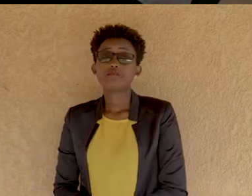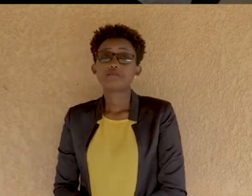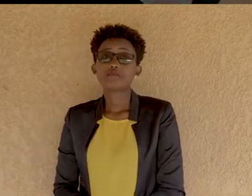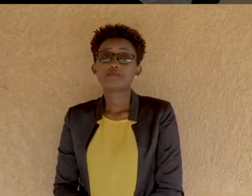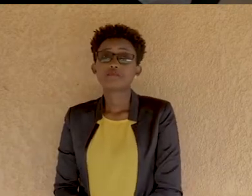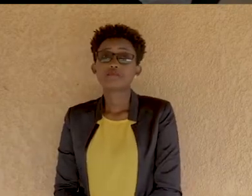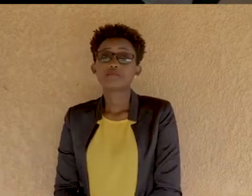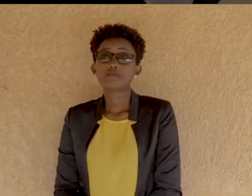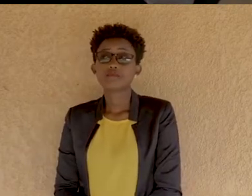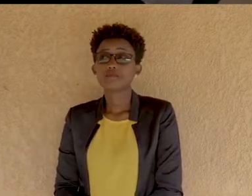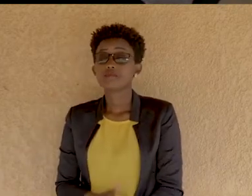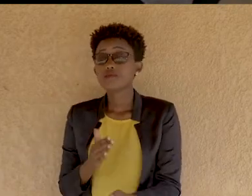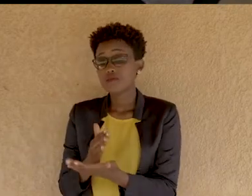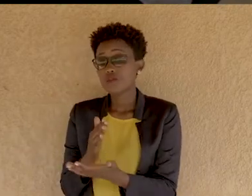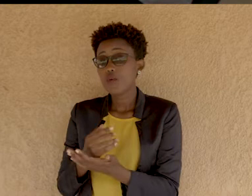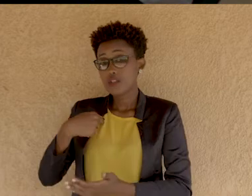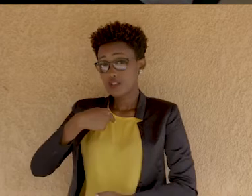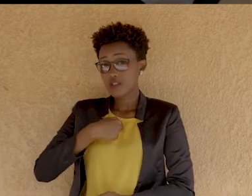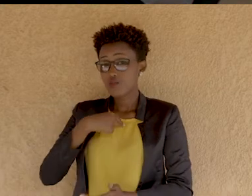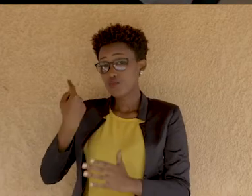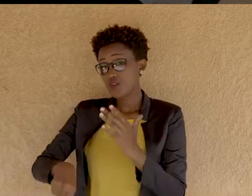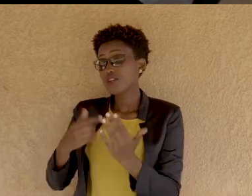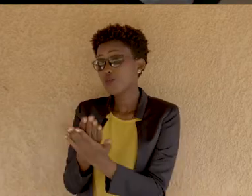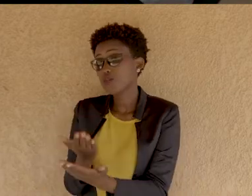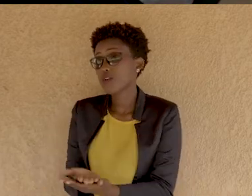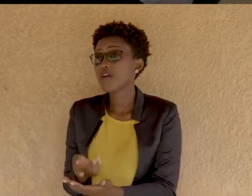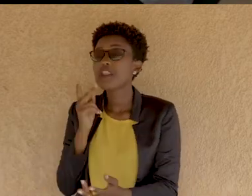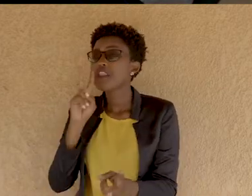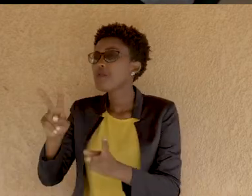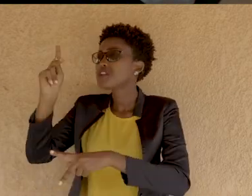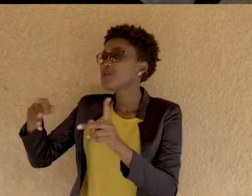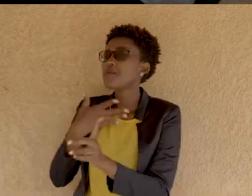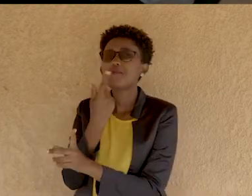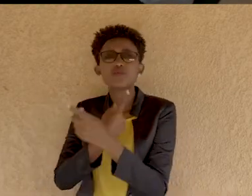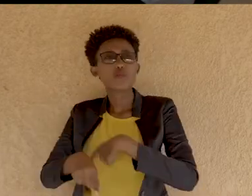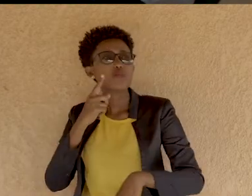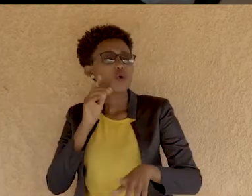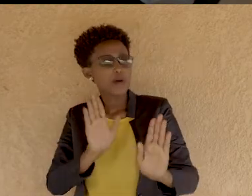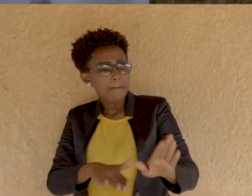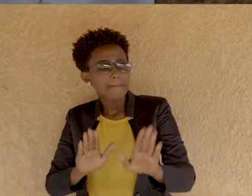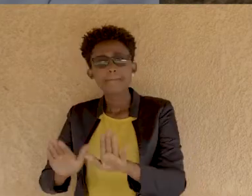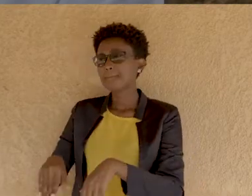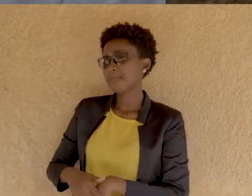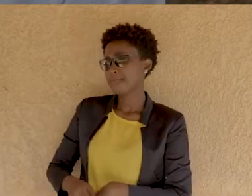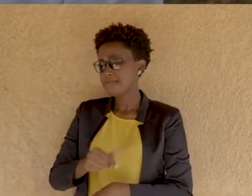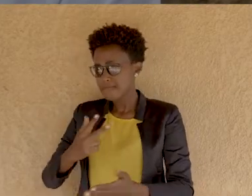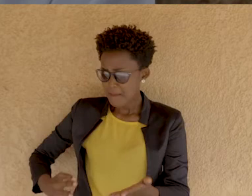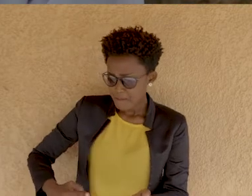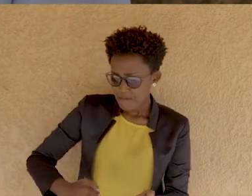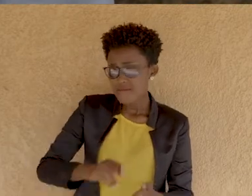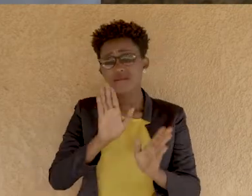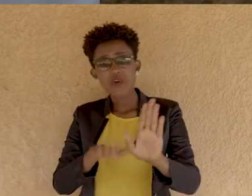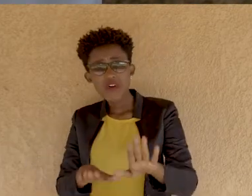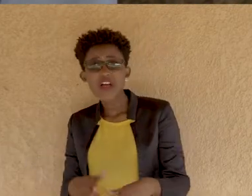to sew. I saw people with disabilities sewing, cutting clothes, and I think it is good. I loved it and I want to